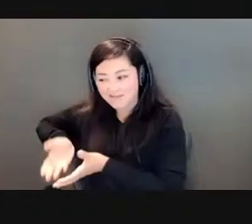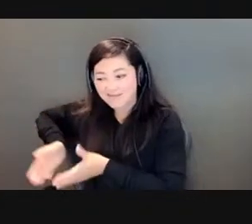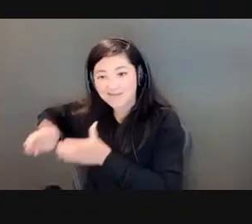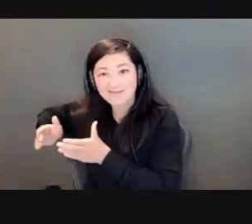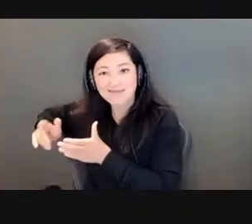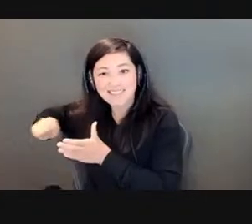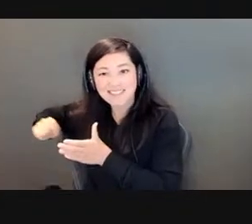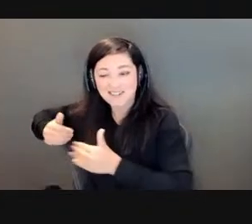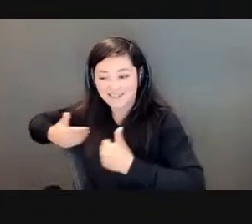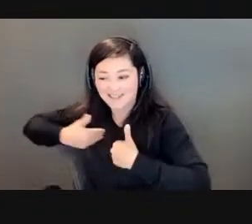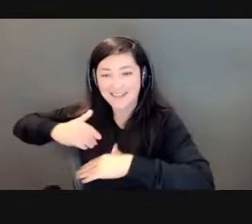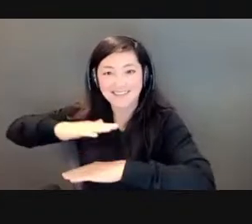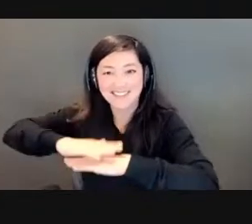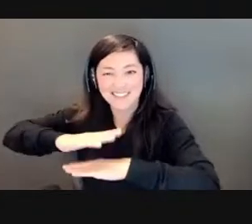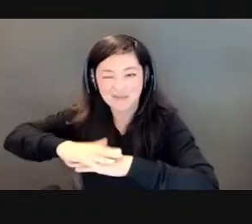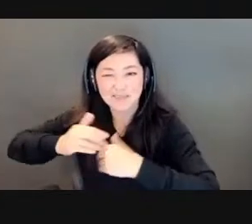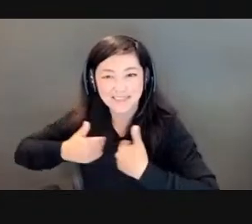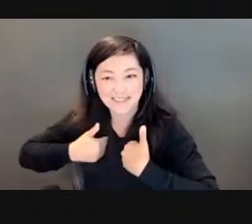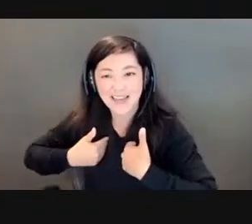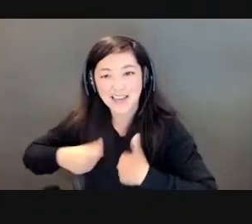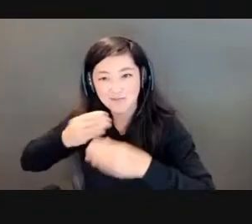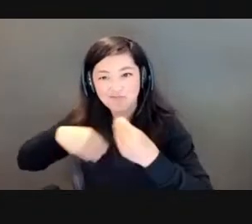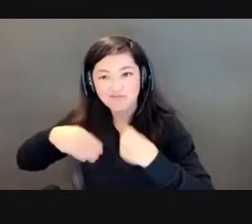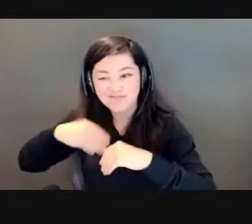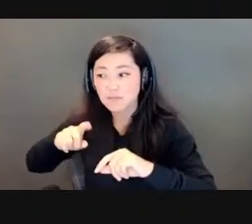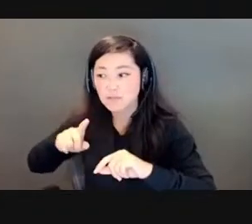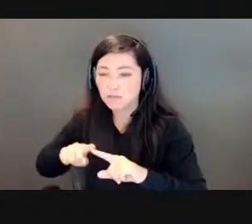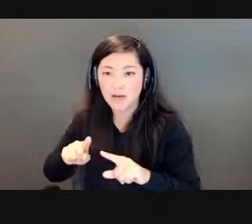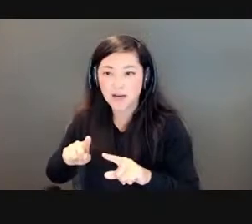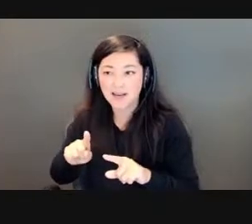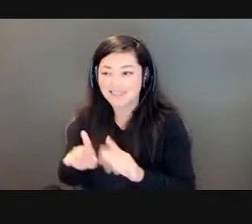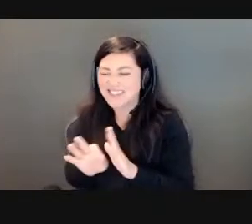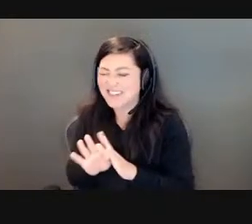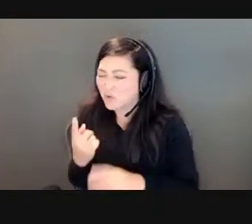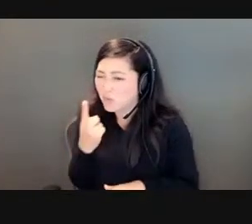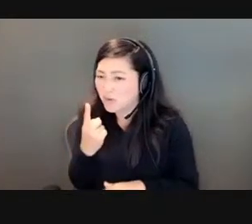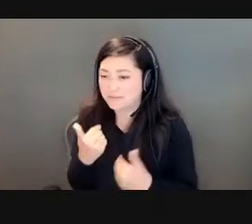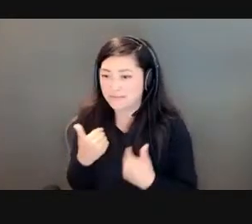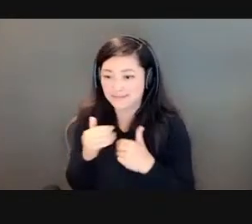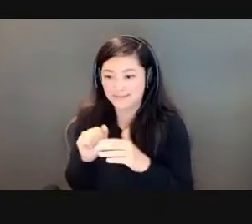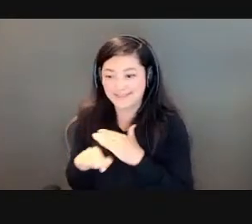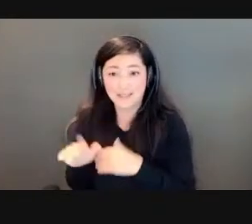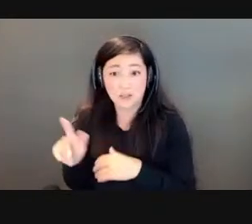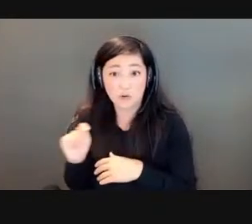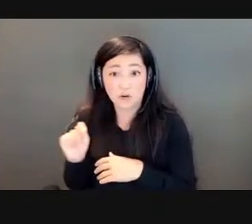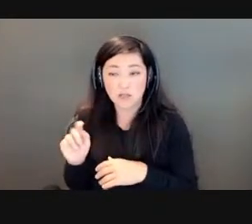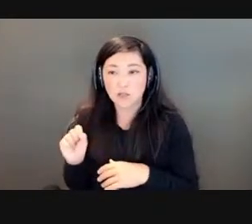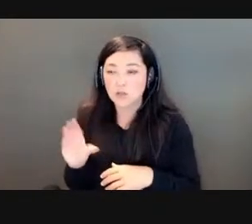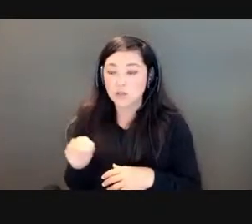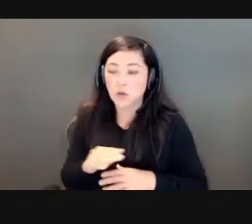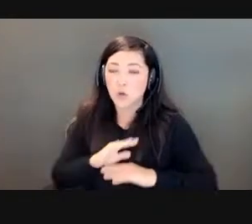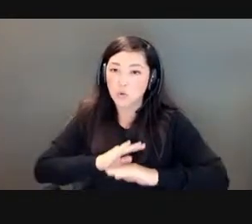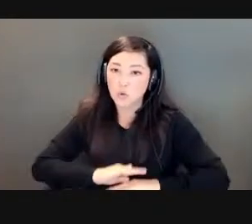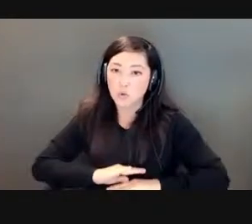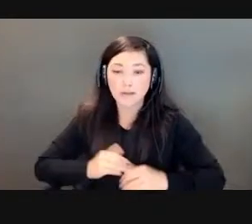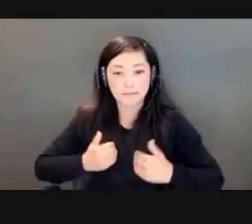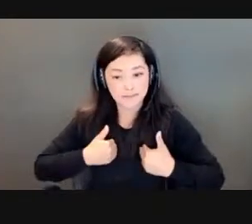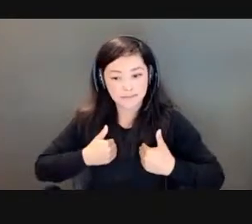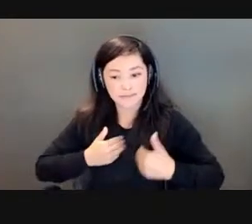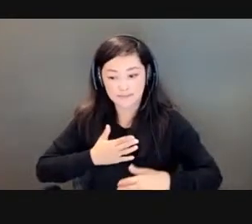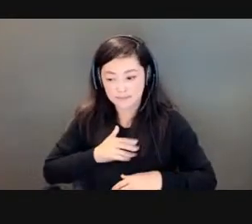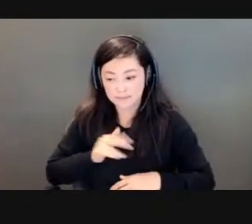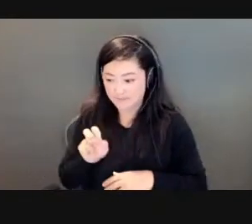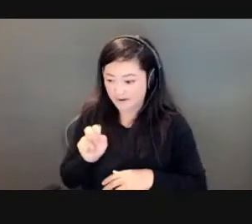tables, but I've only ever found one that actually had an accessible washroom. So again, having my own setup means